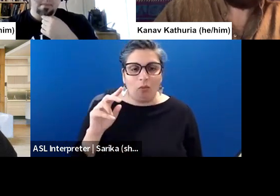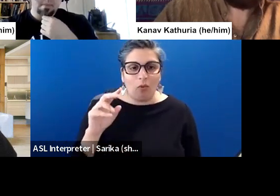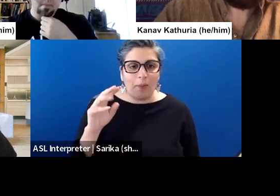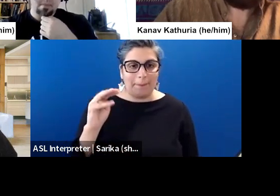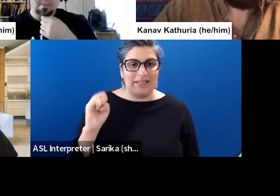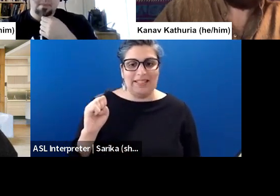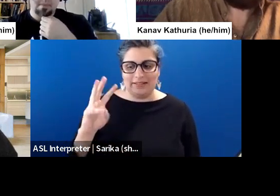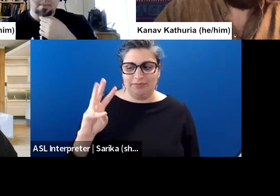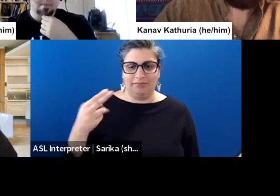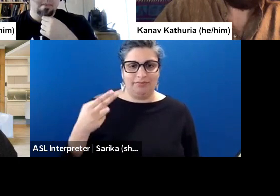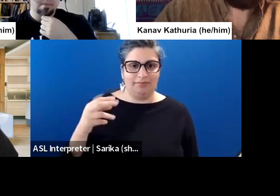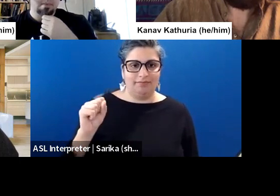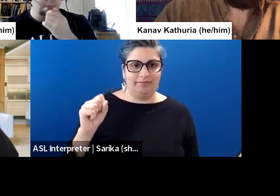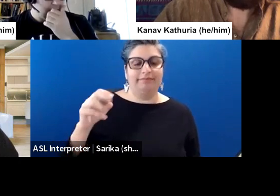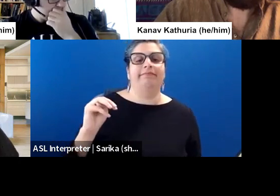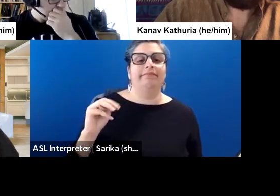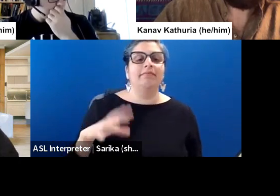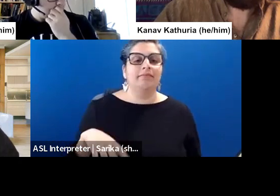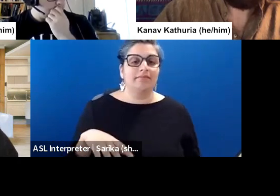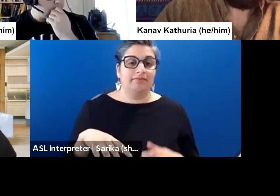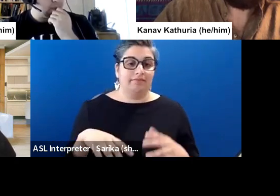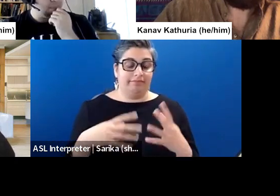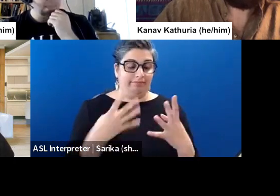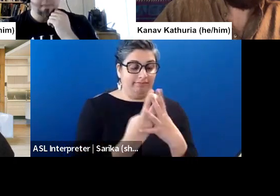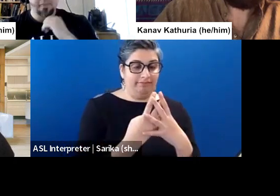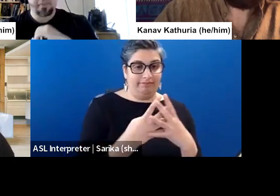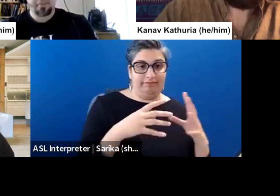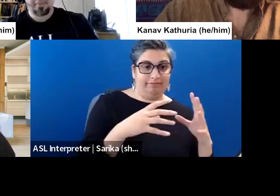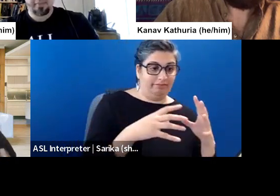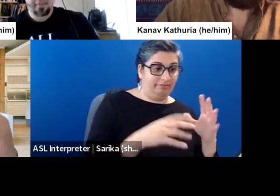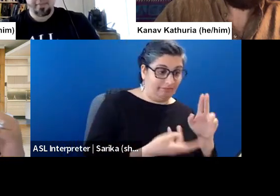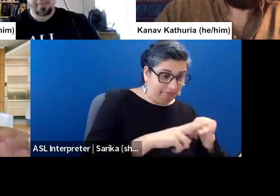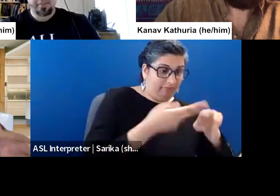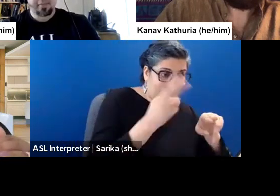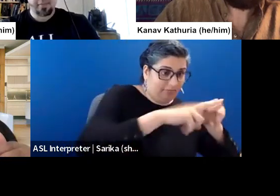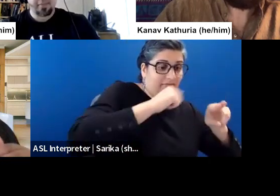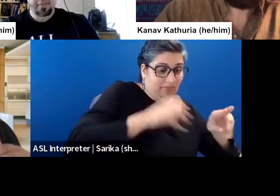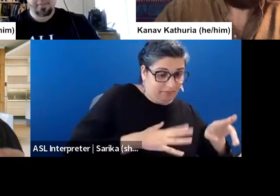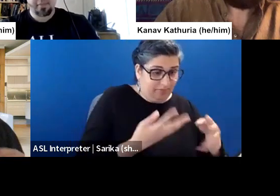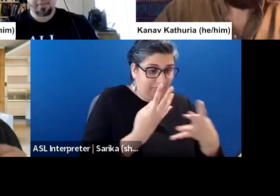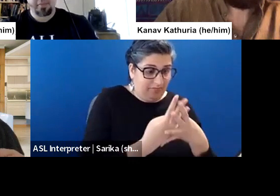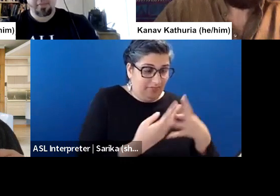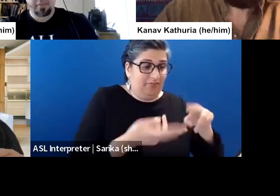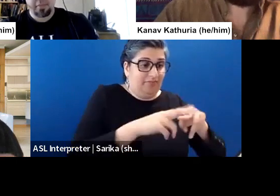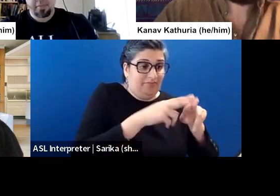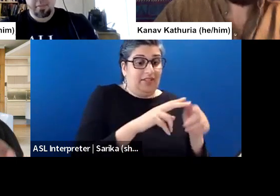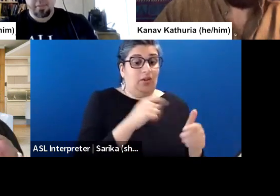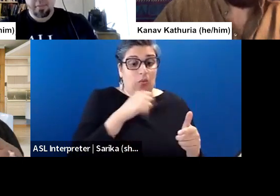on the rise in the intersections of the rise of incarceration rates amongst women, girls, and LGBTQ